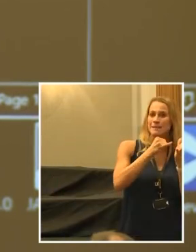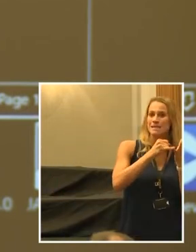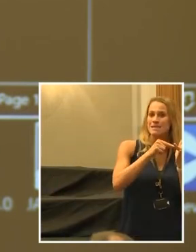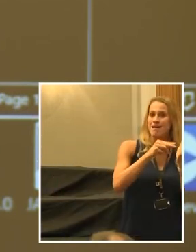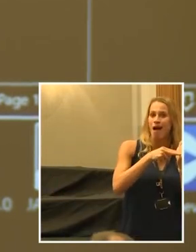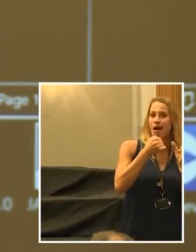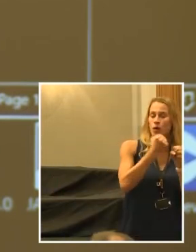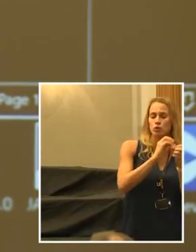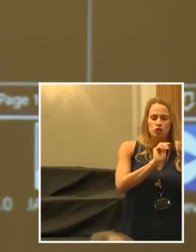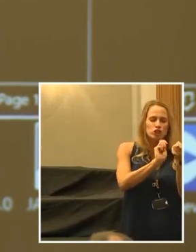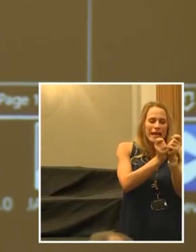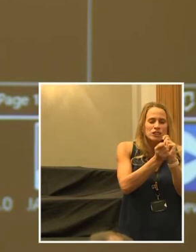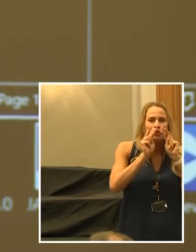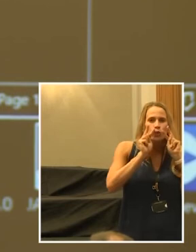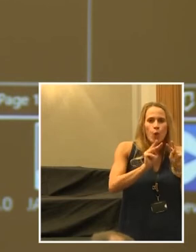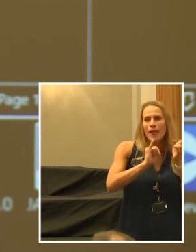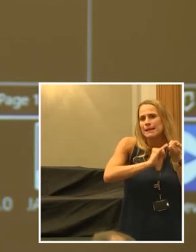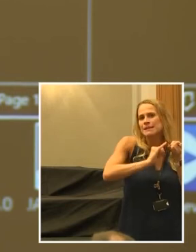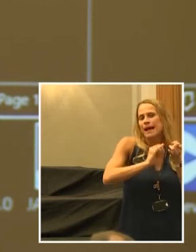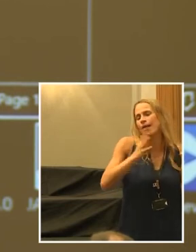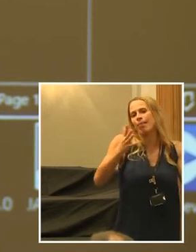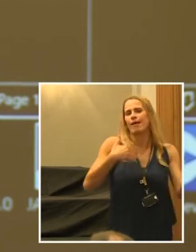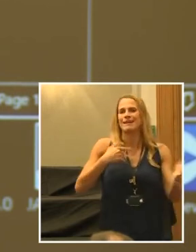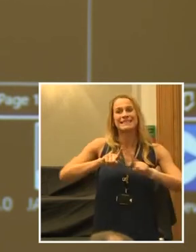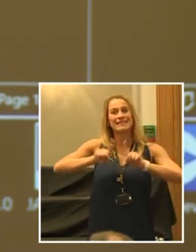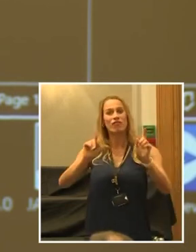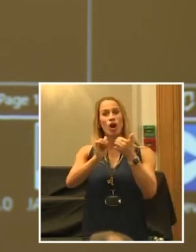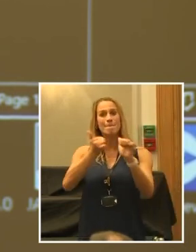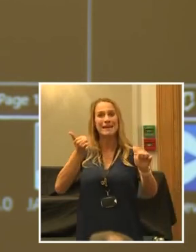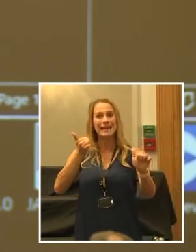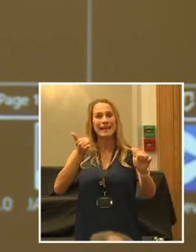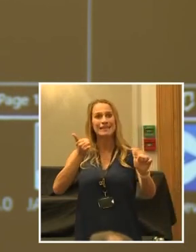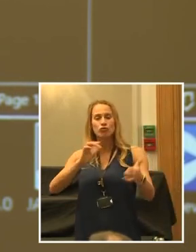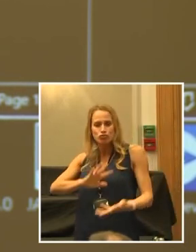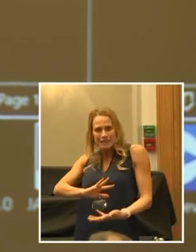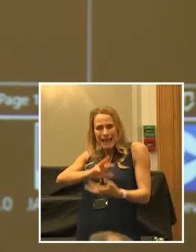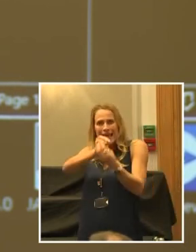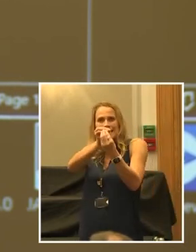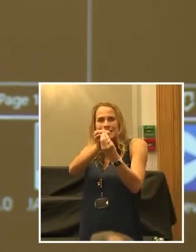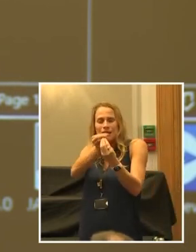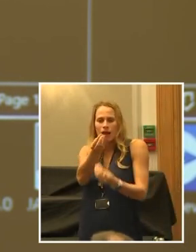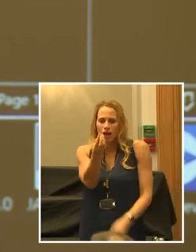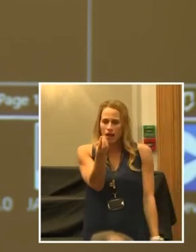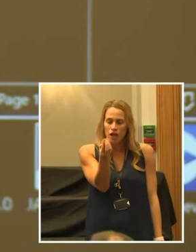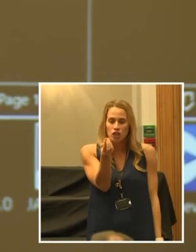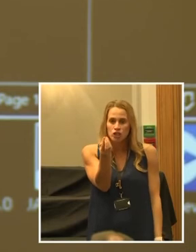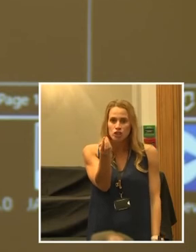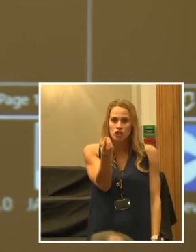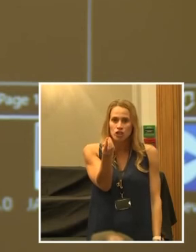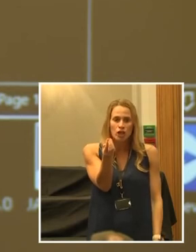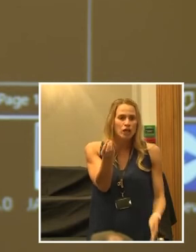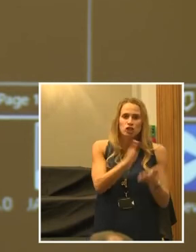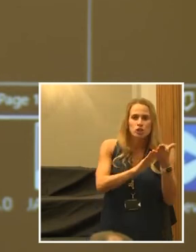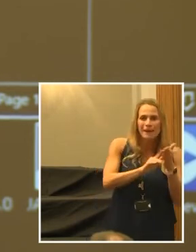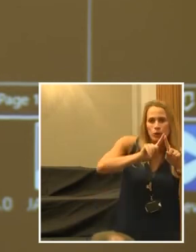Samsung. Then say LG pops up and they'll be like, hey, we want it to look and feel like LG. So every time you pick up a new device, doesn't mean we can't use it because